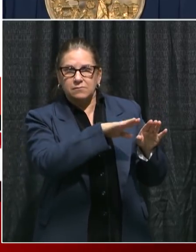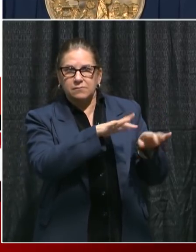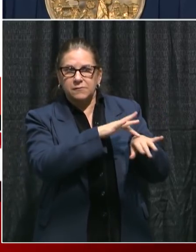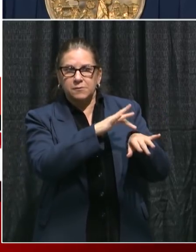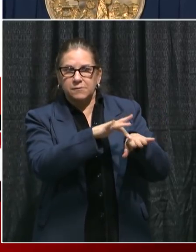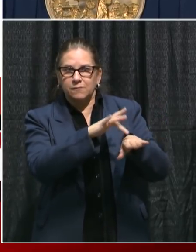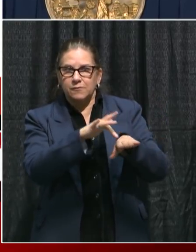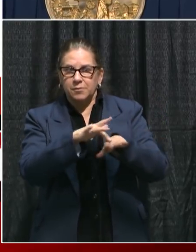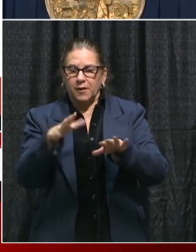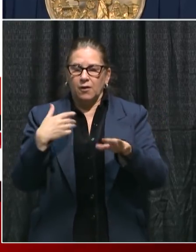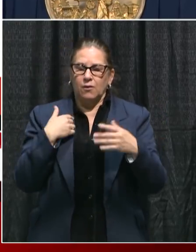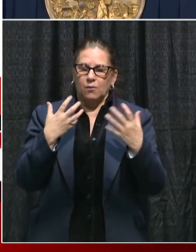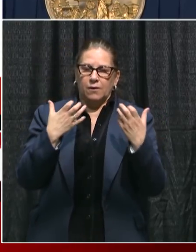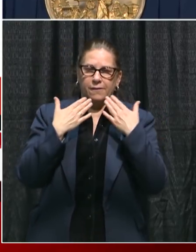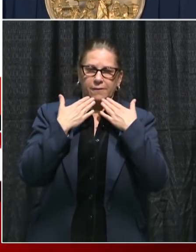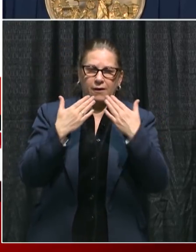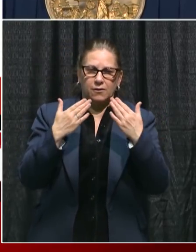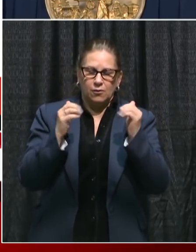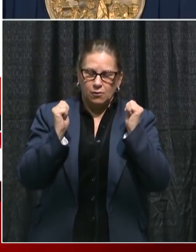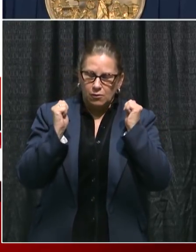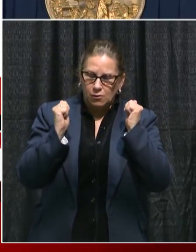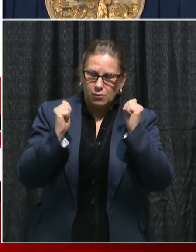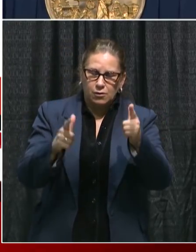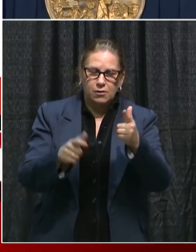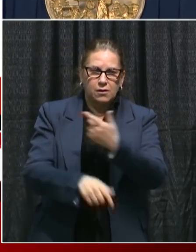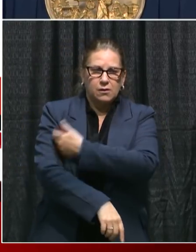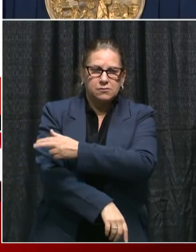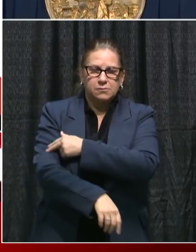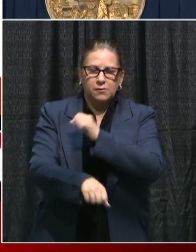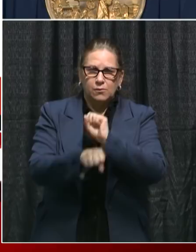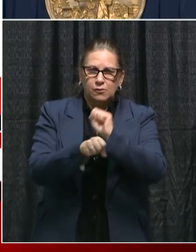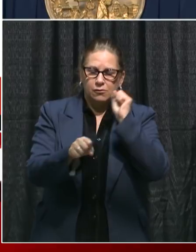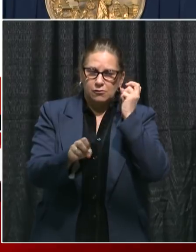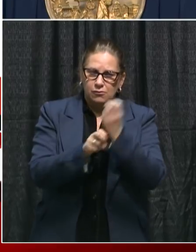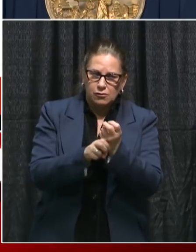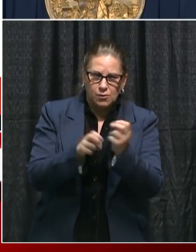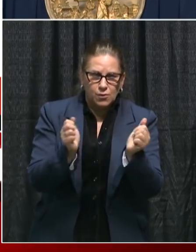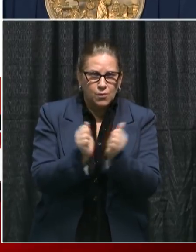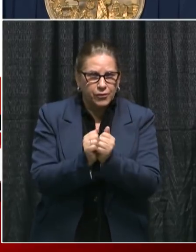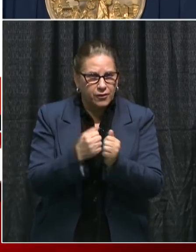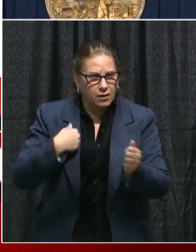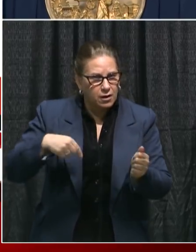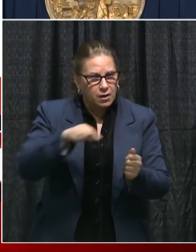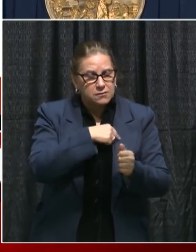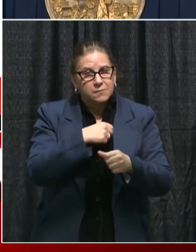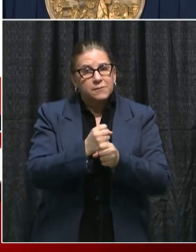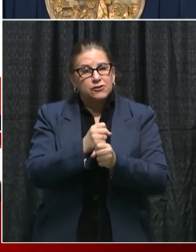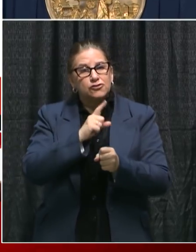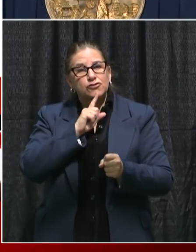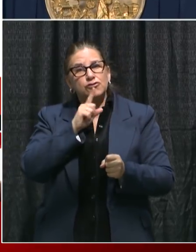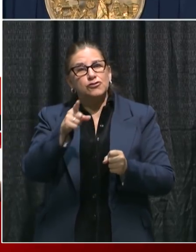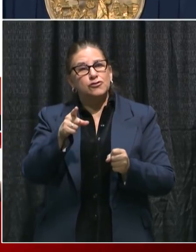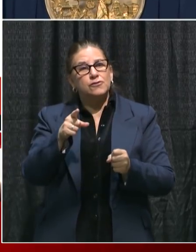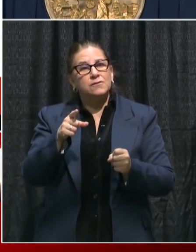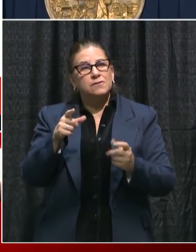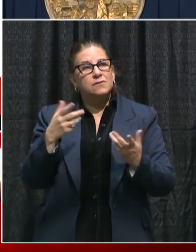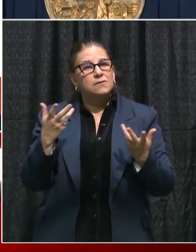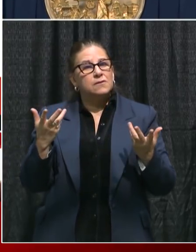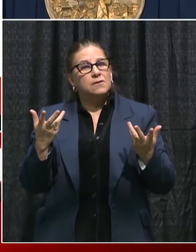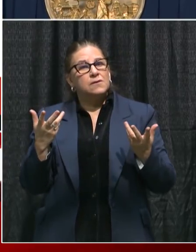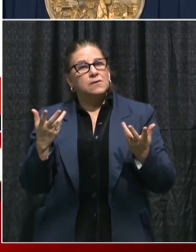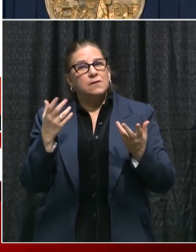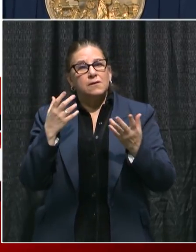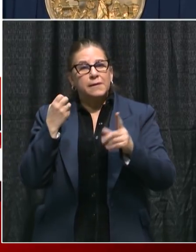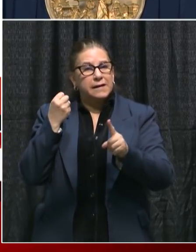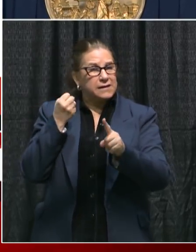working hand in hand with us to make sure that the most acute patients are seen within the four walls